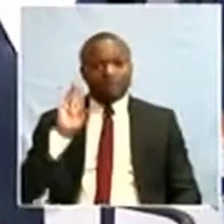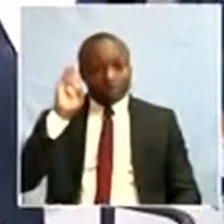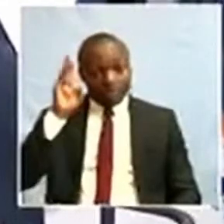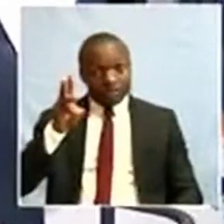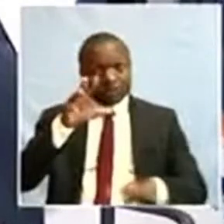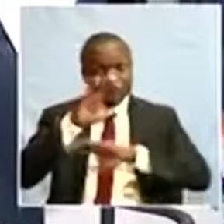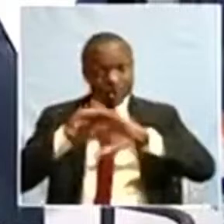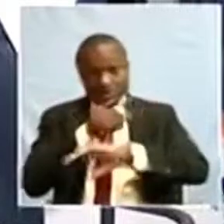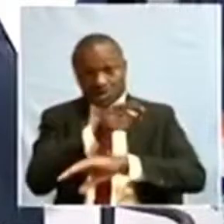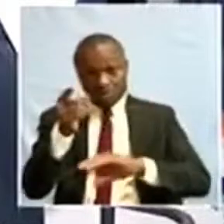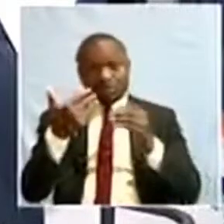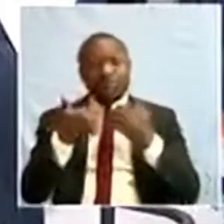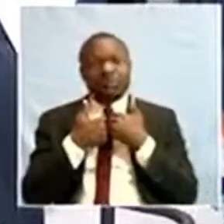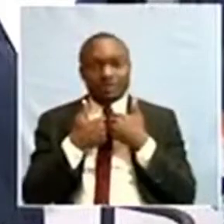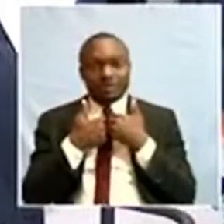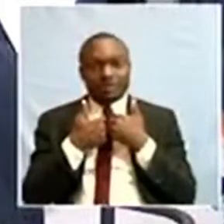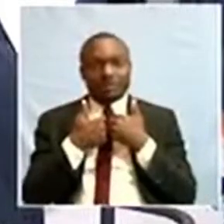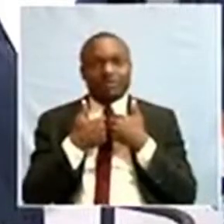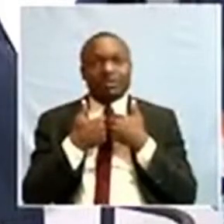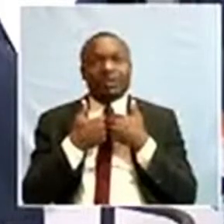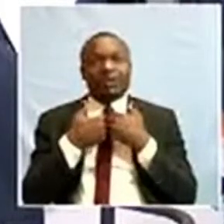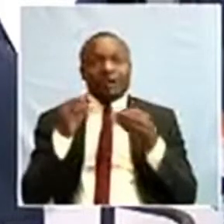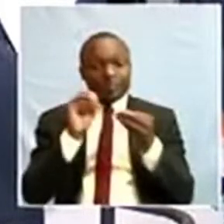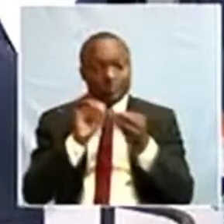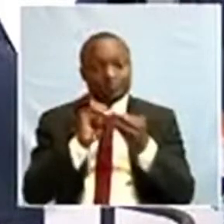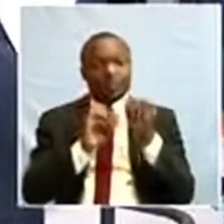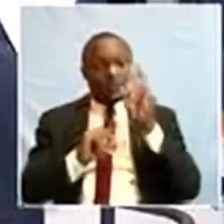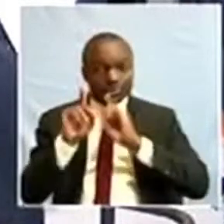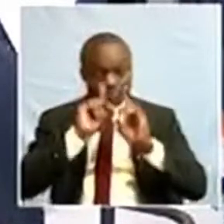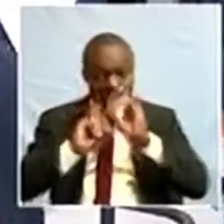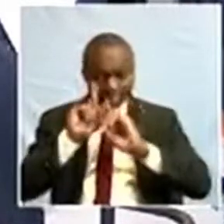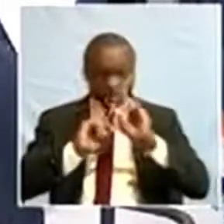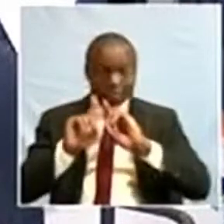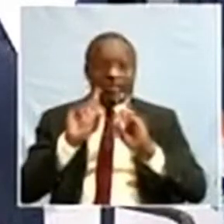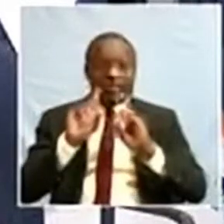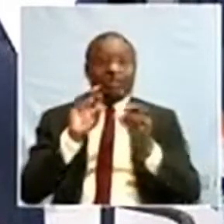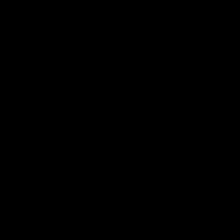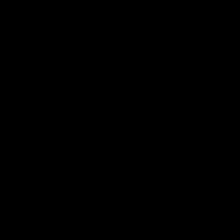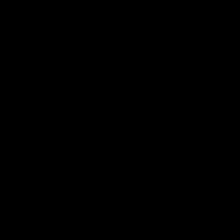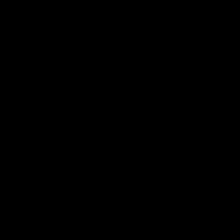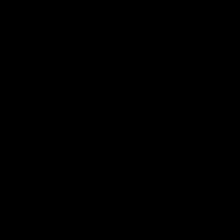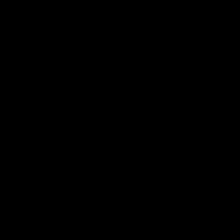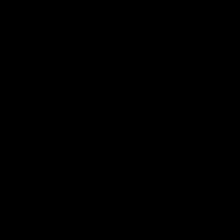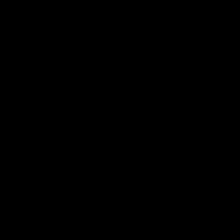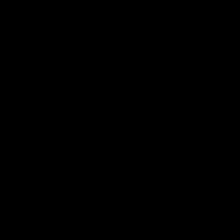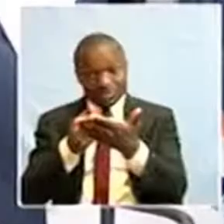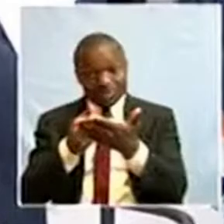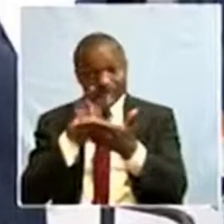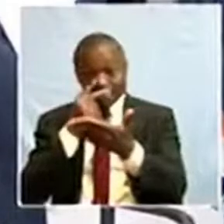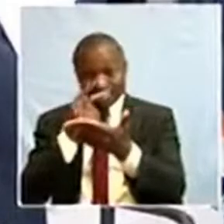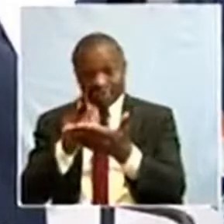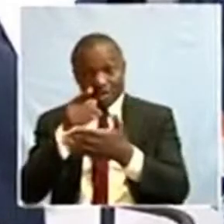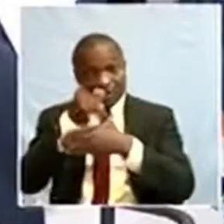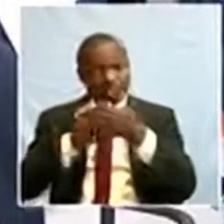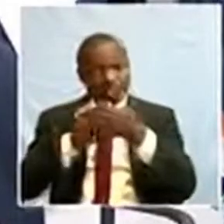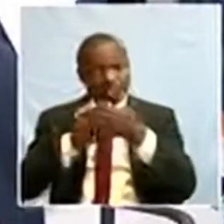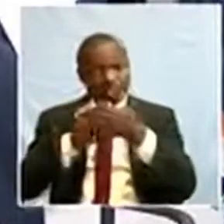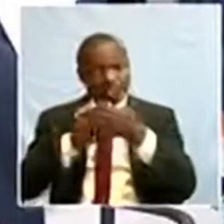on you to have a part 2 of this program, preferably, and at what